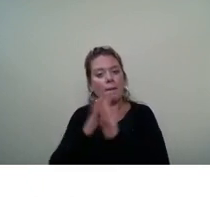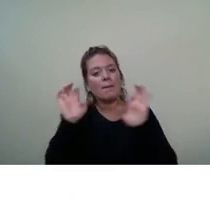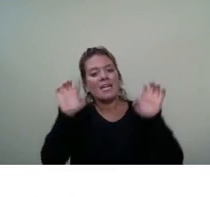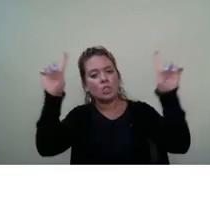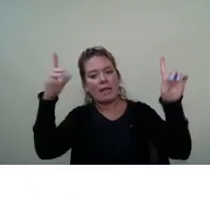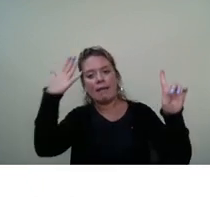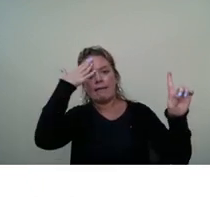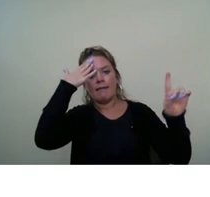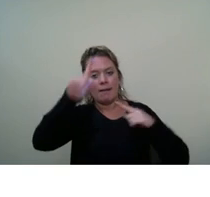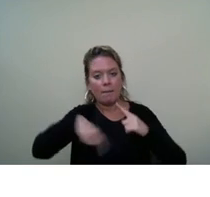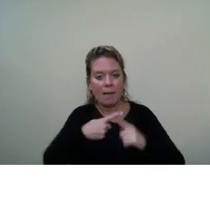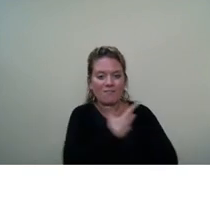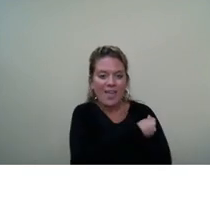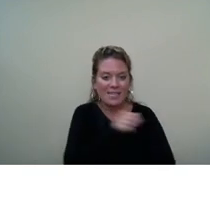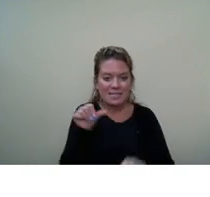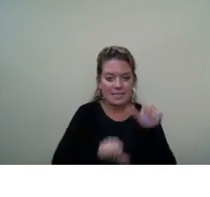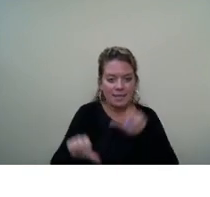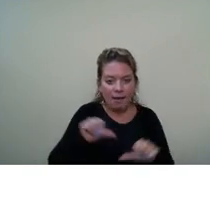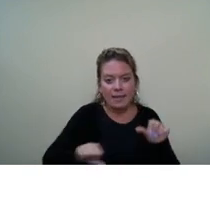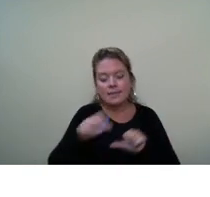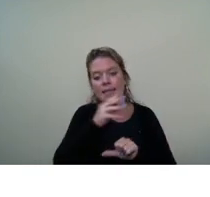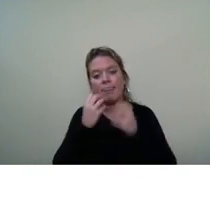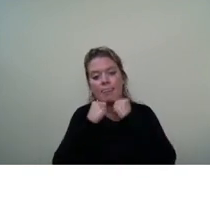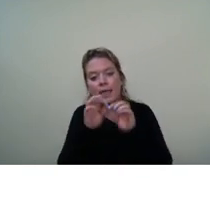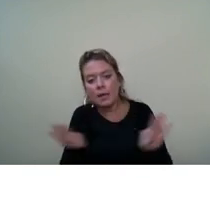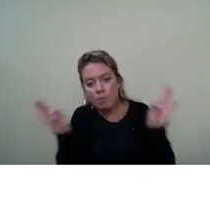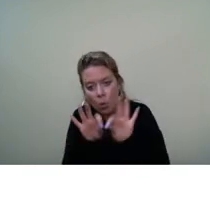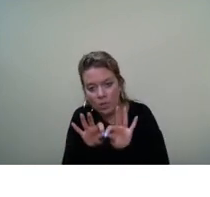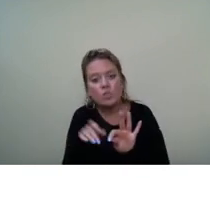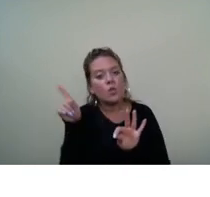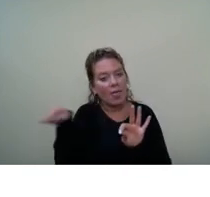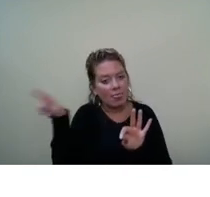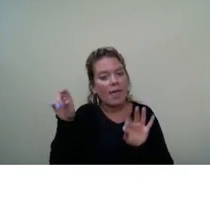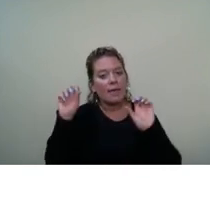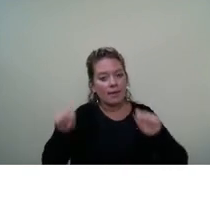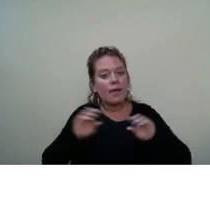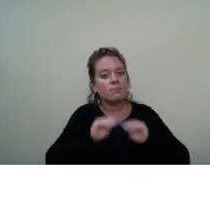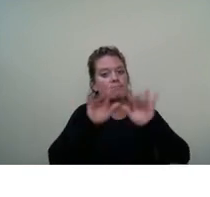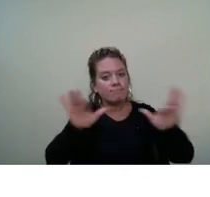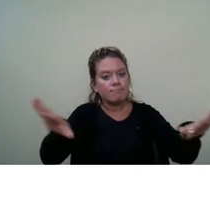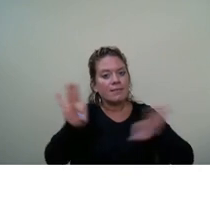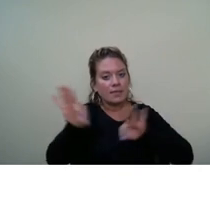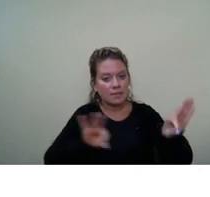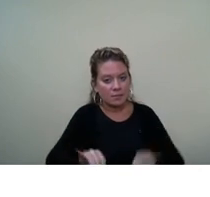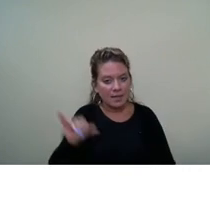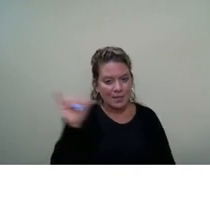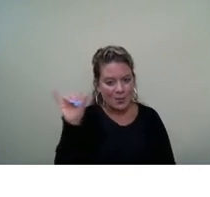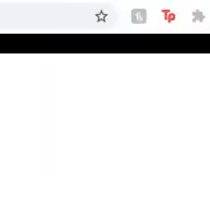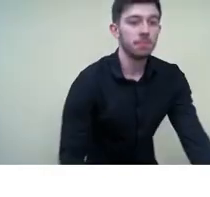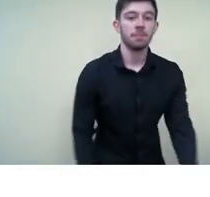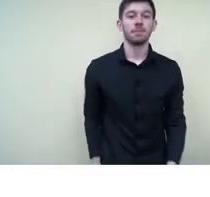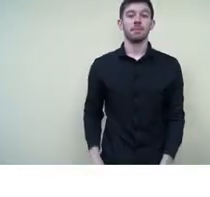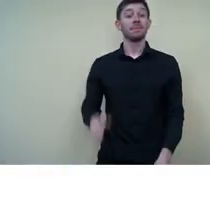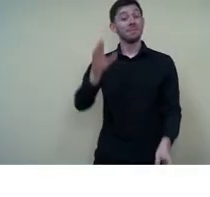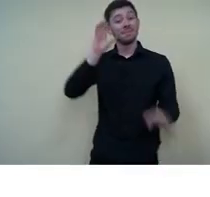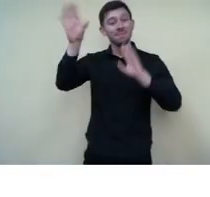the importance of getting the vaccine for their community members so that they could call it out. I think Ellie could take it away.